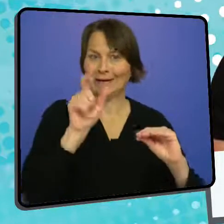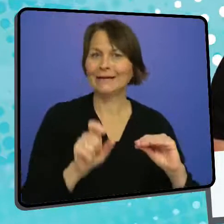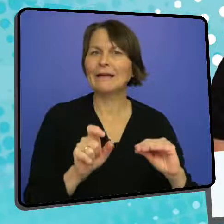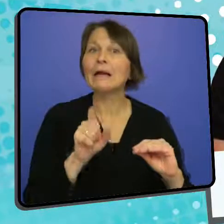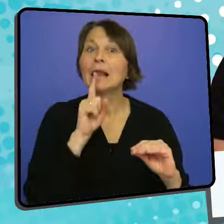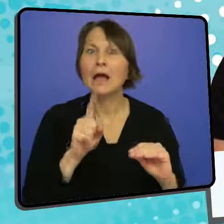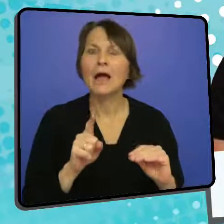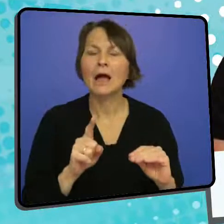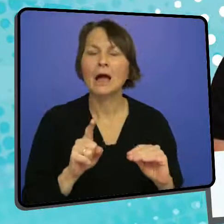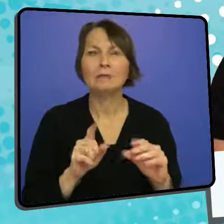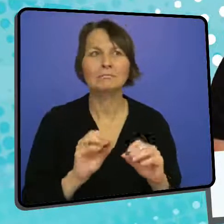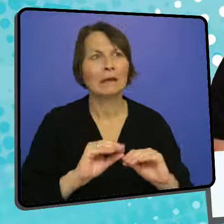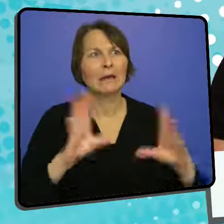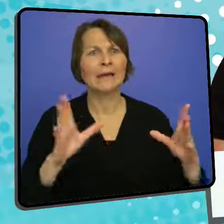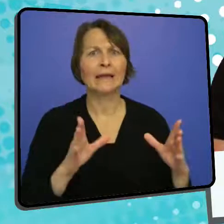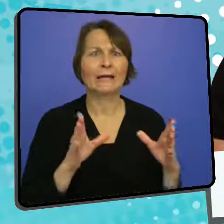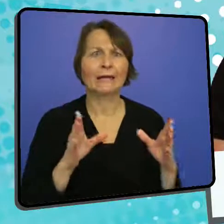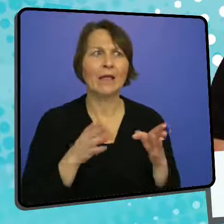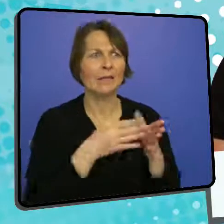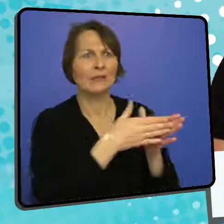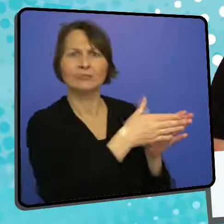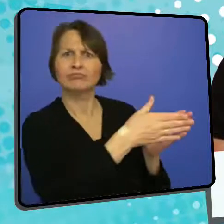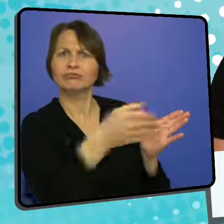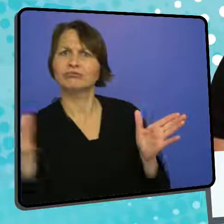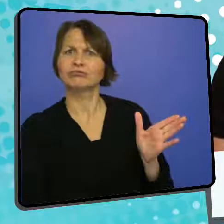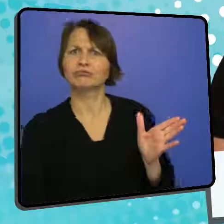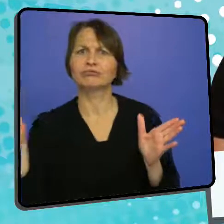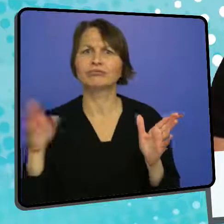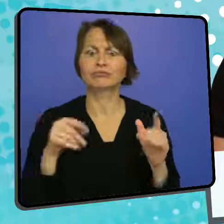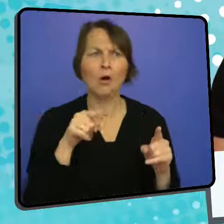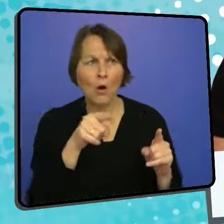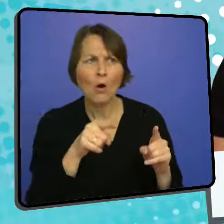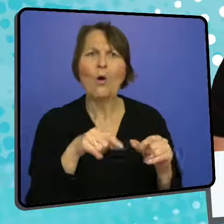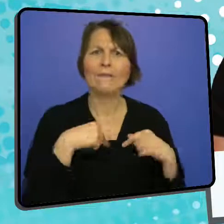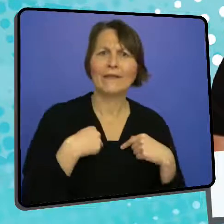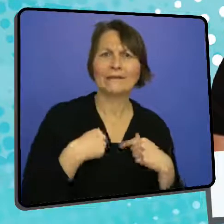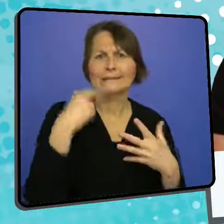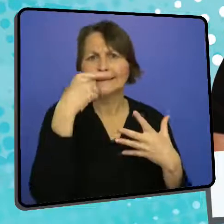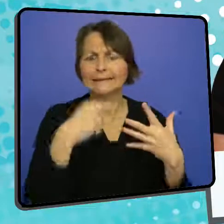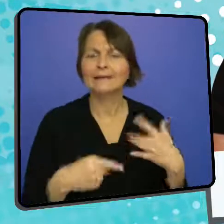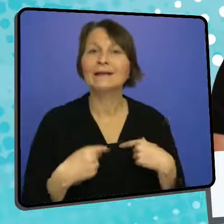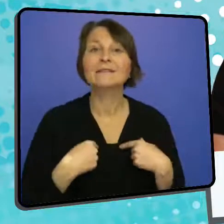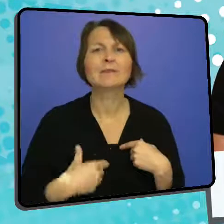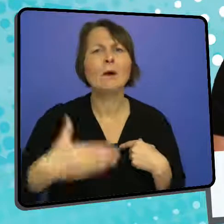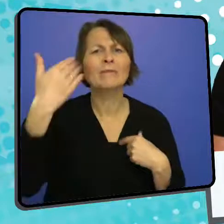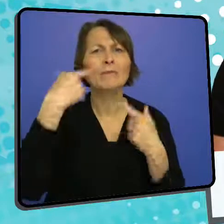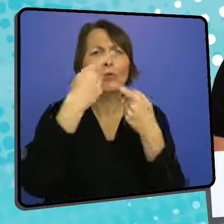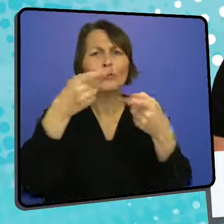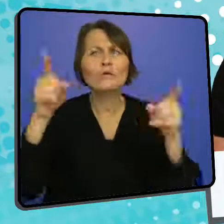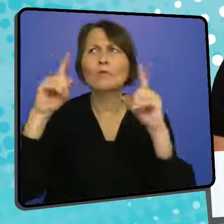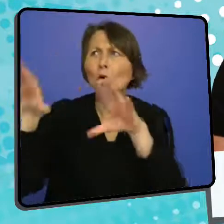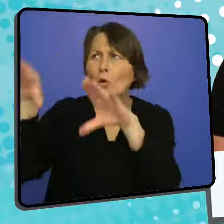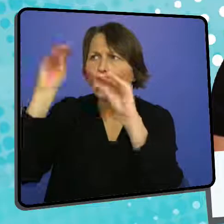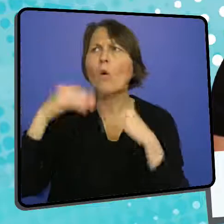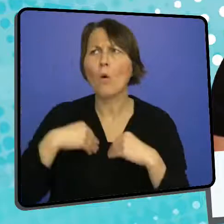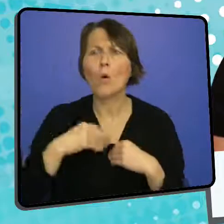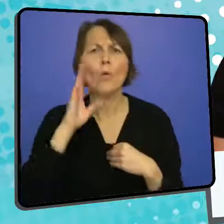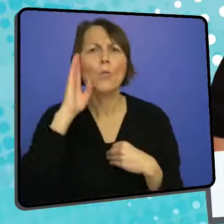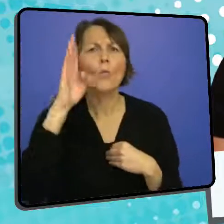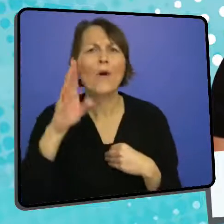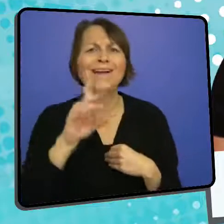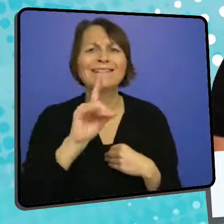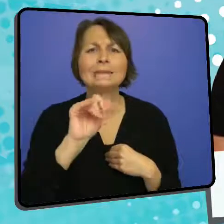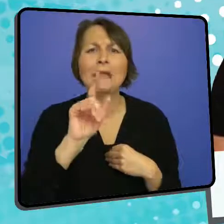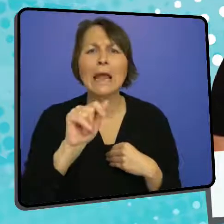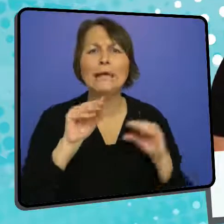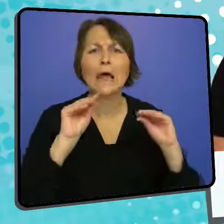university, you never think of like, oh, I'm going to become a data coach. Like, nobody tells you that's actually an option. So I guess the most important thing, you have